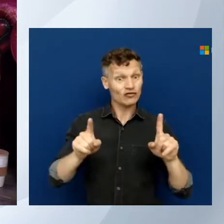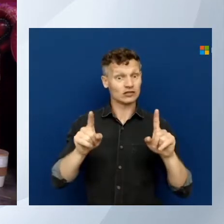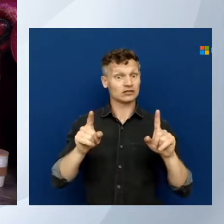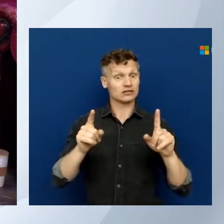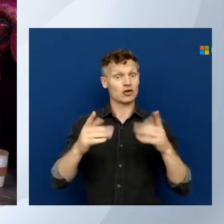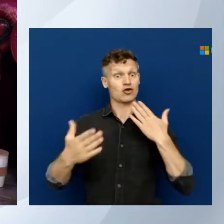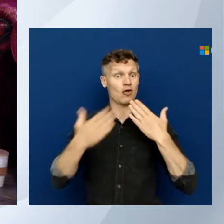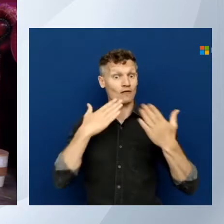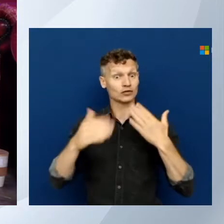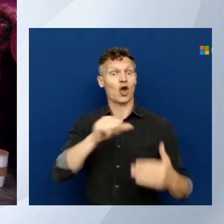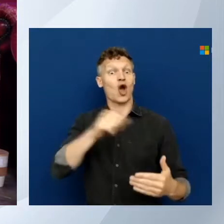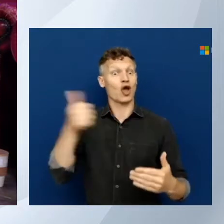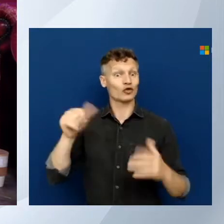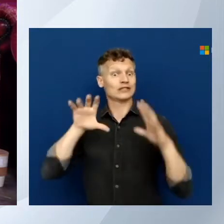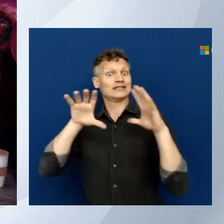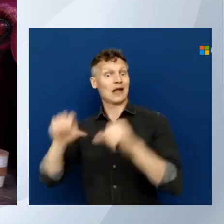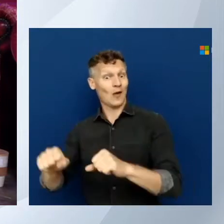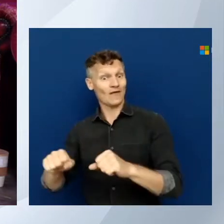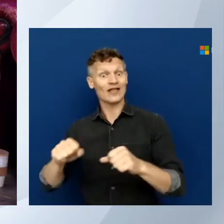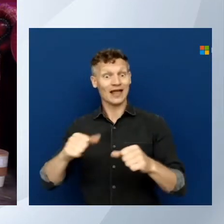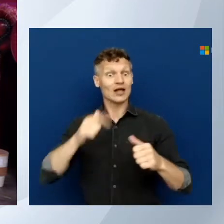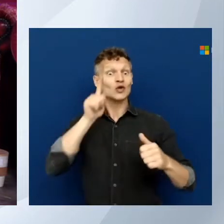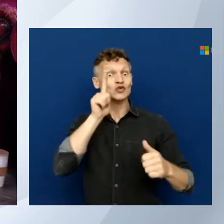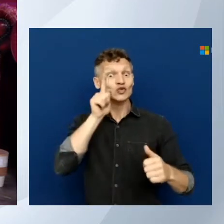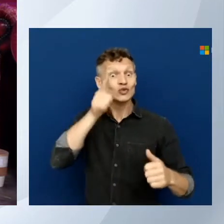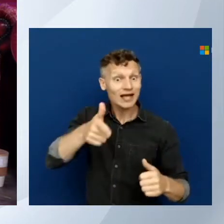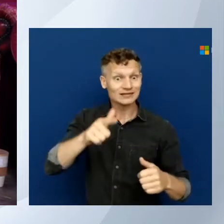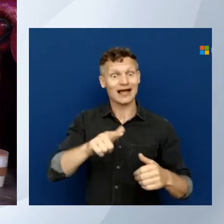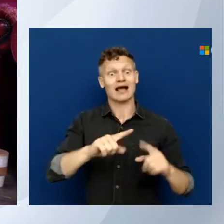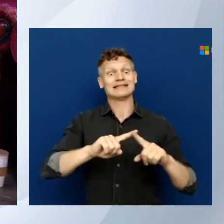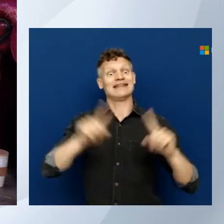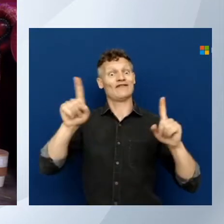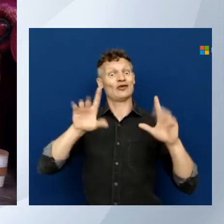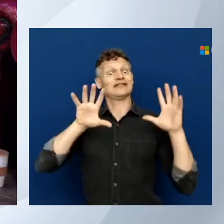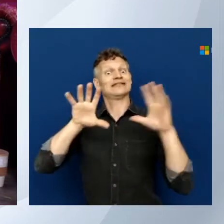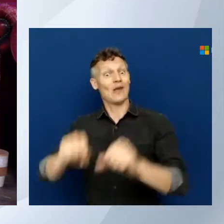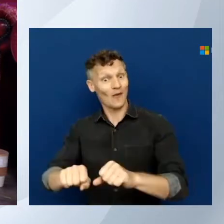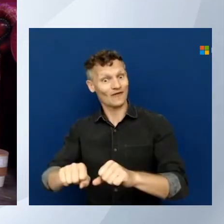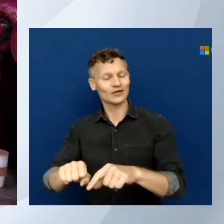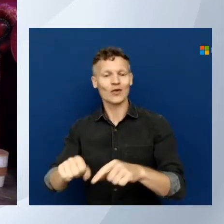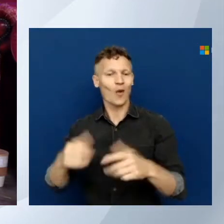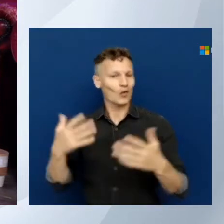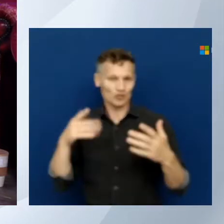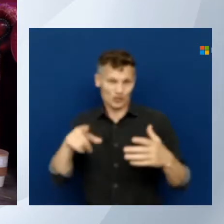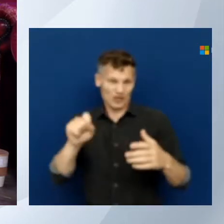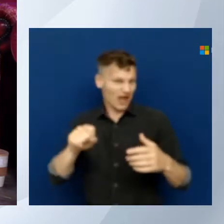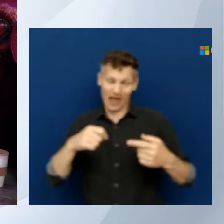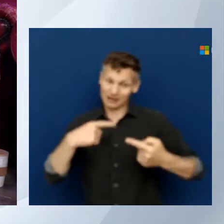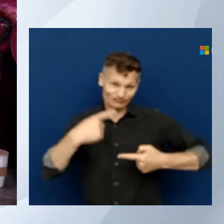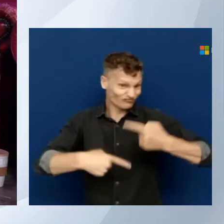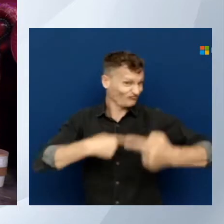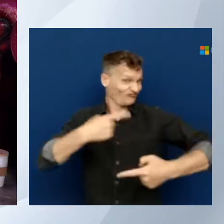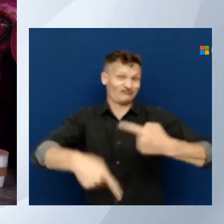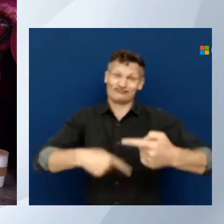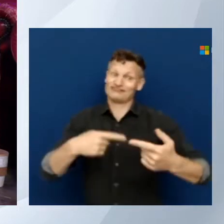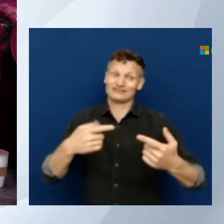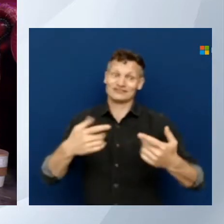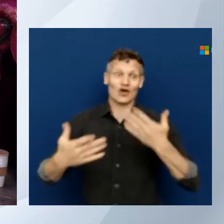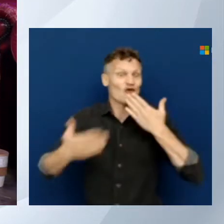after another conference. So you can just continue on that sort of conference streak for the next couple of